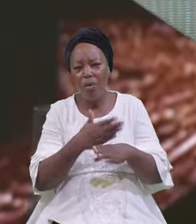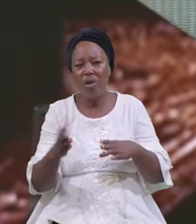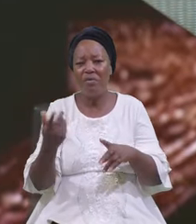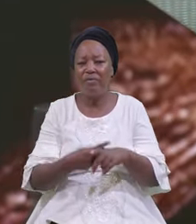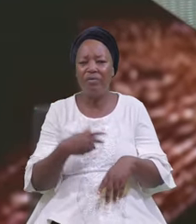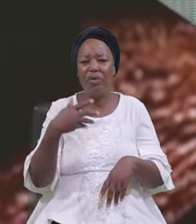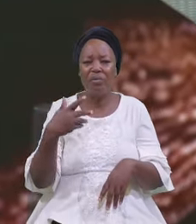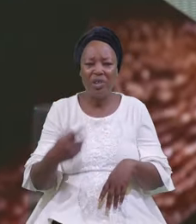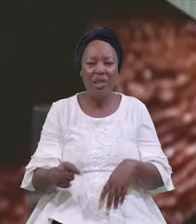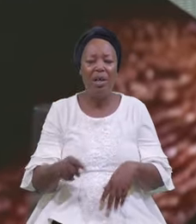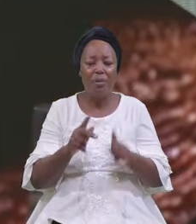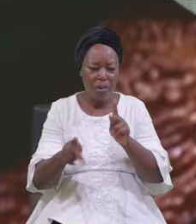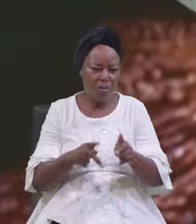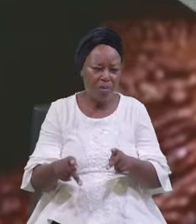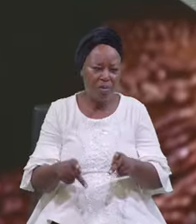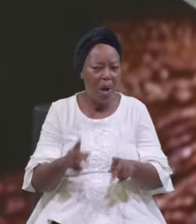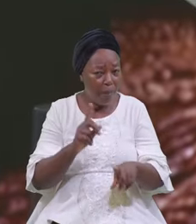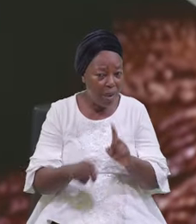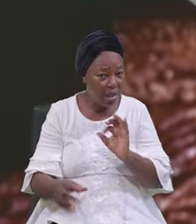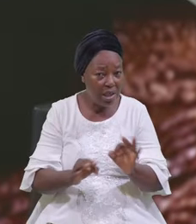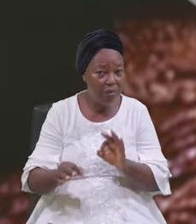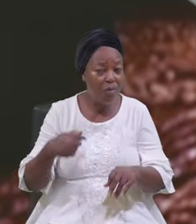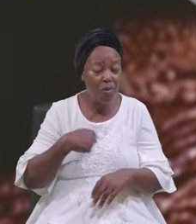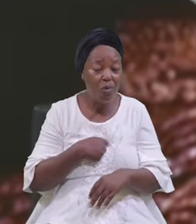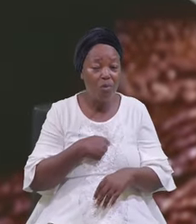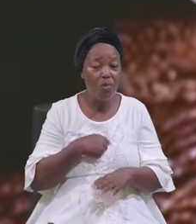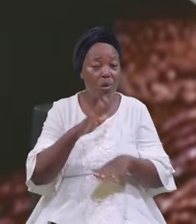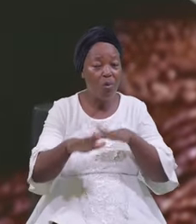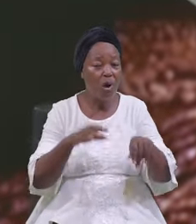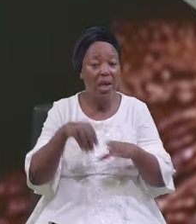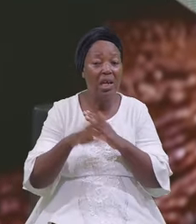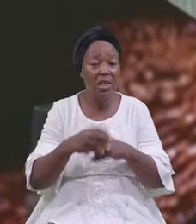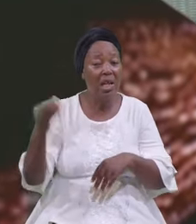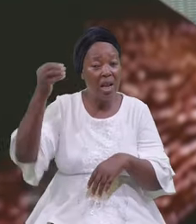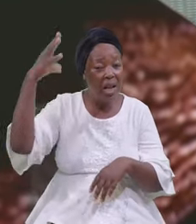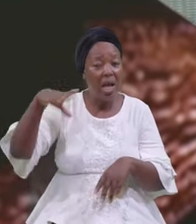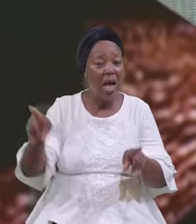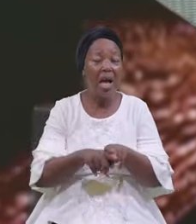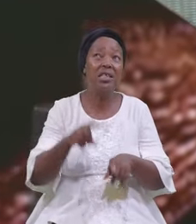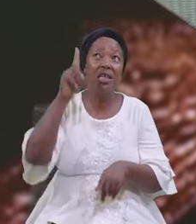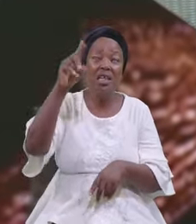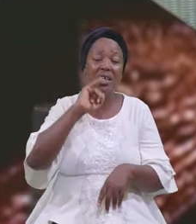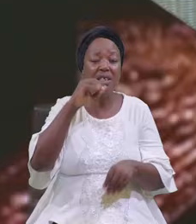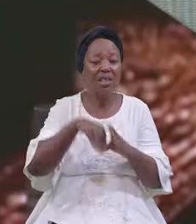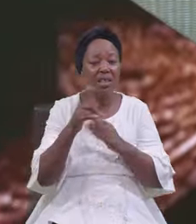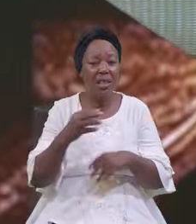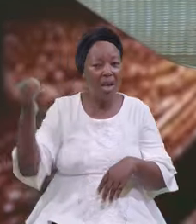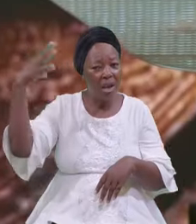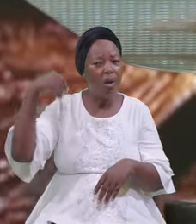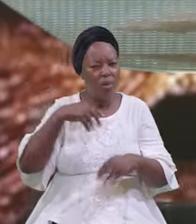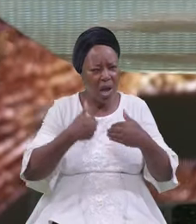the onlookers. But if we walk in the light, as he is in the light, we